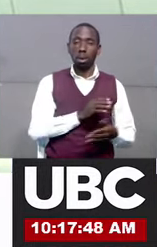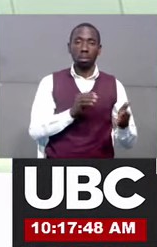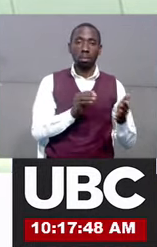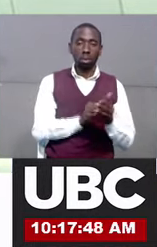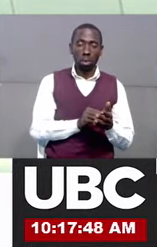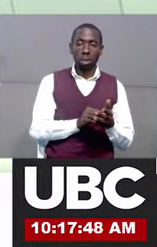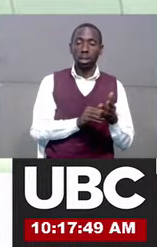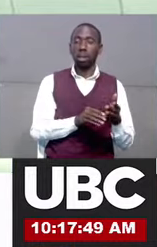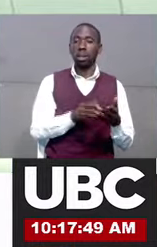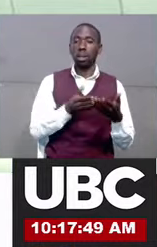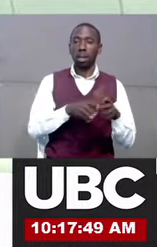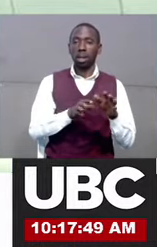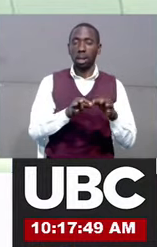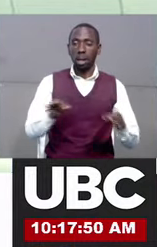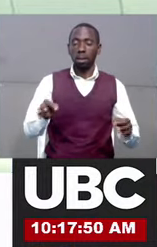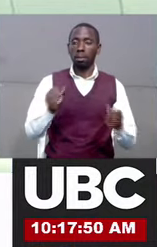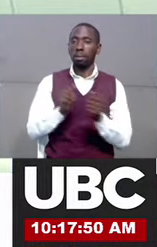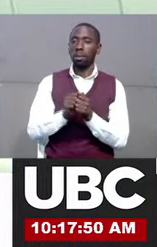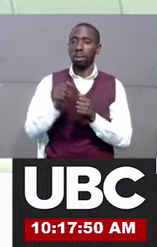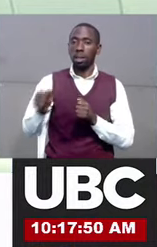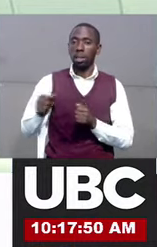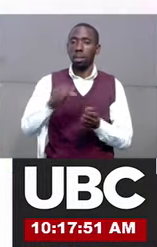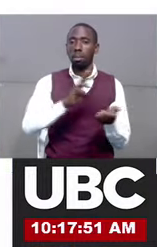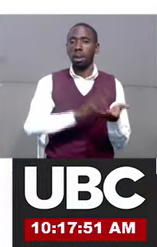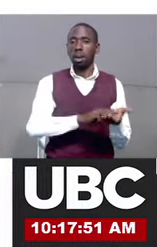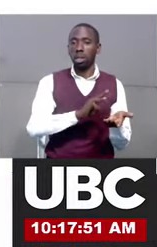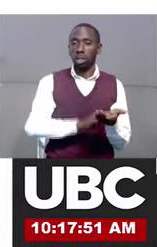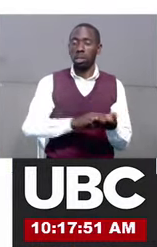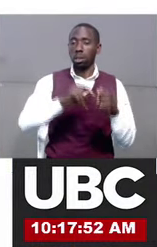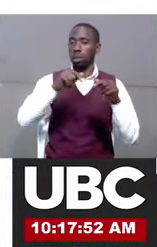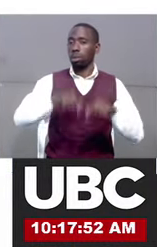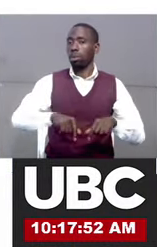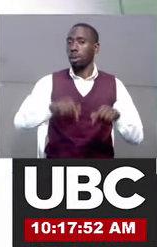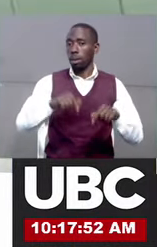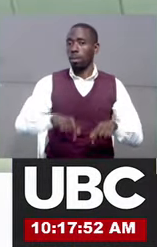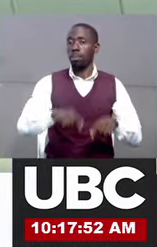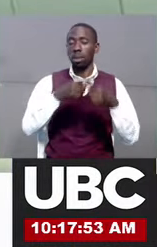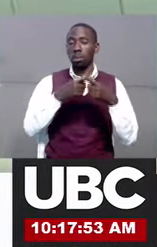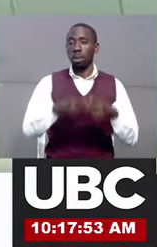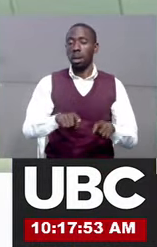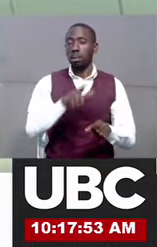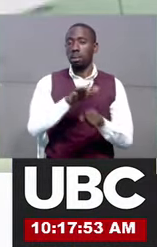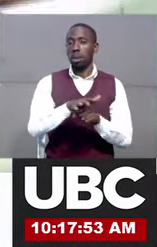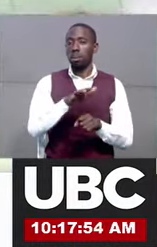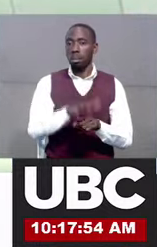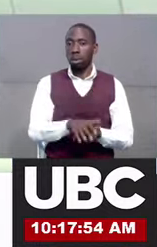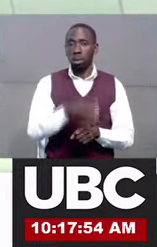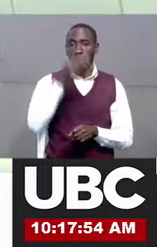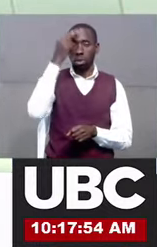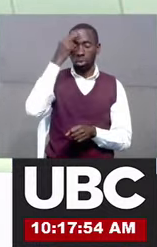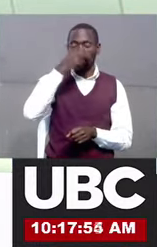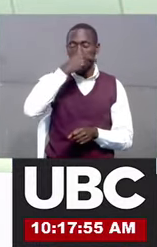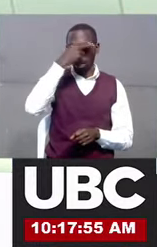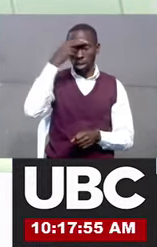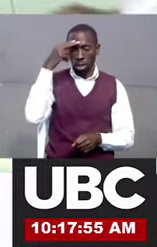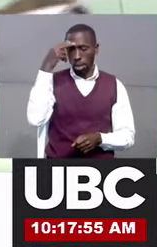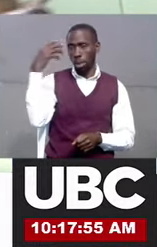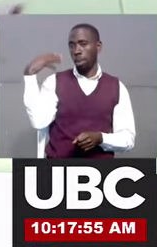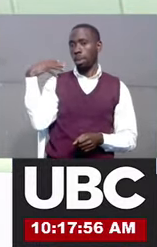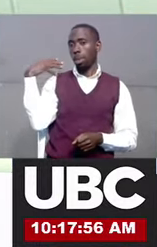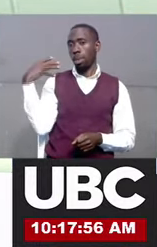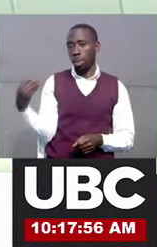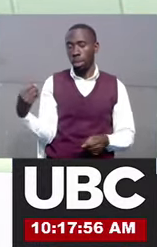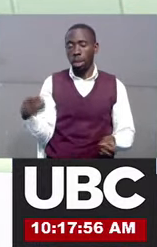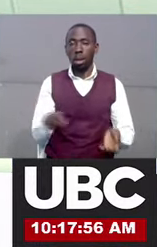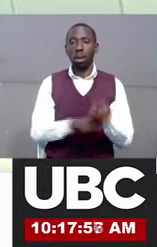March, which is today. Most of these students have just got received results, others are yet to